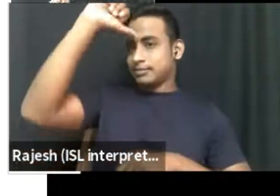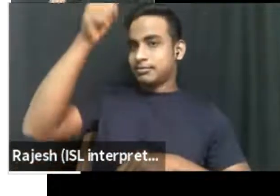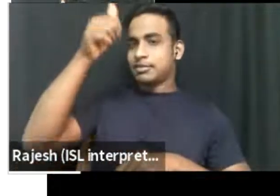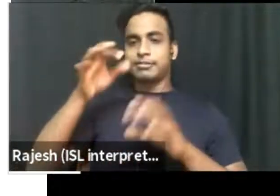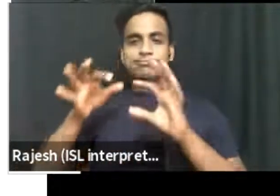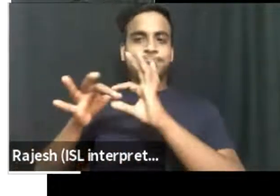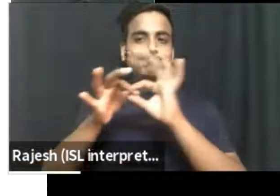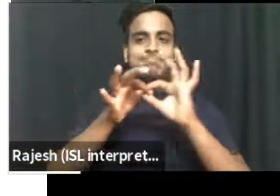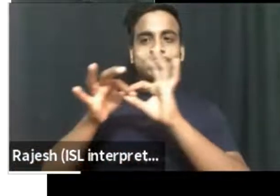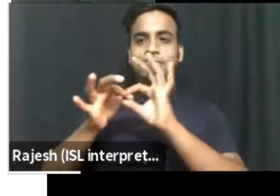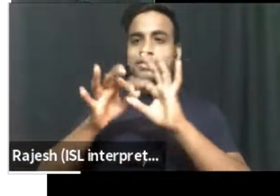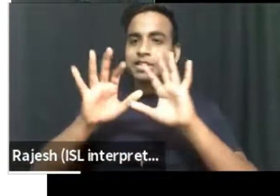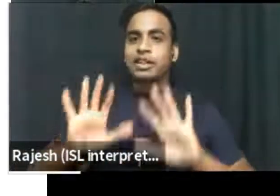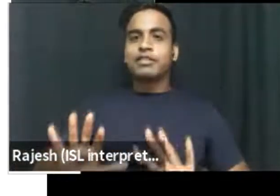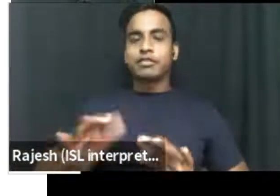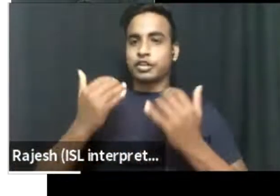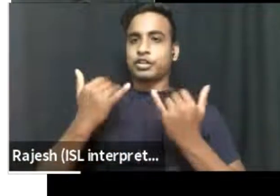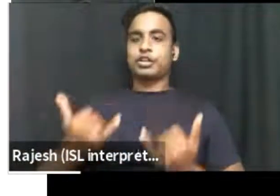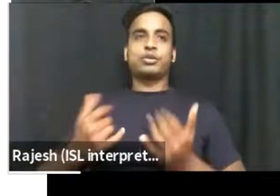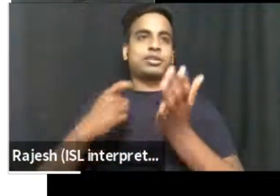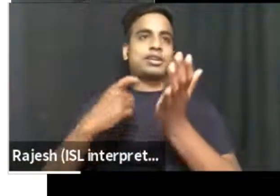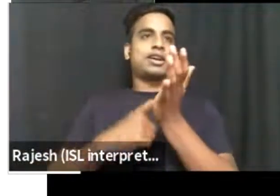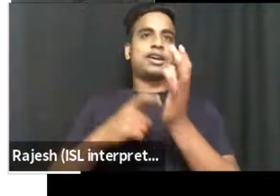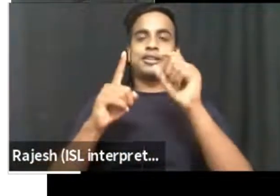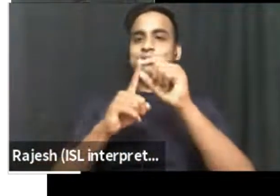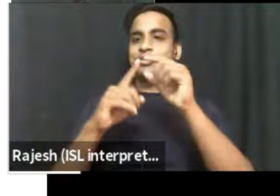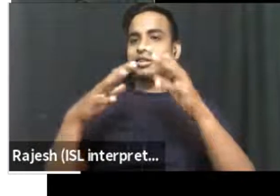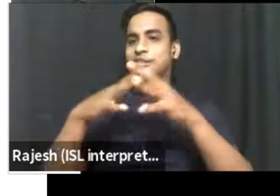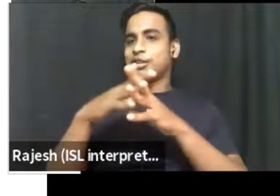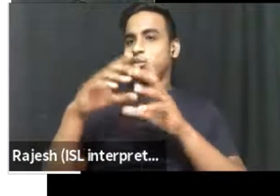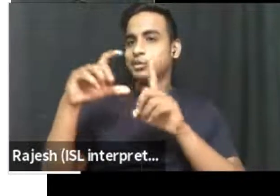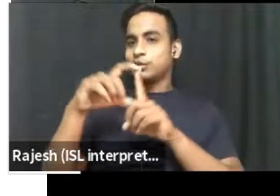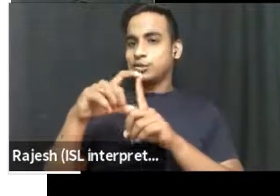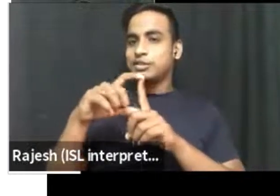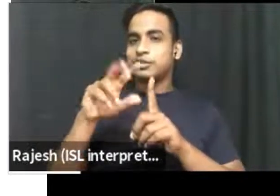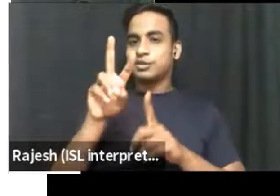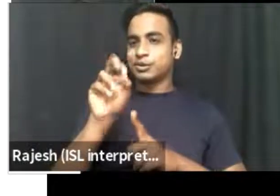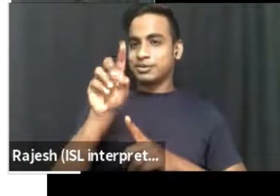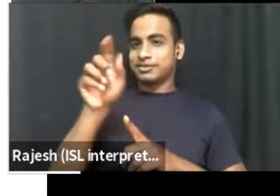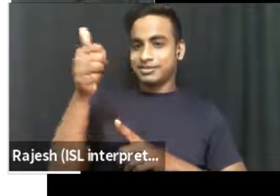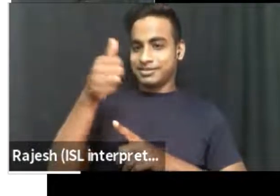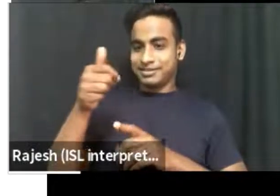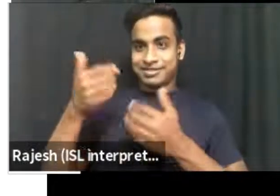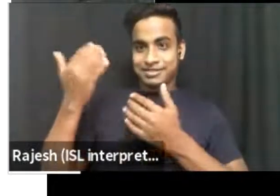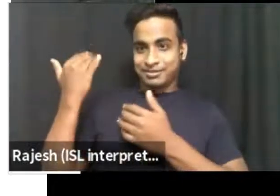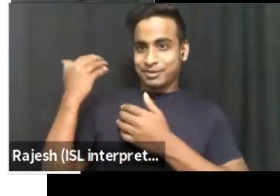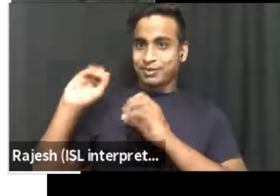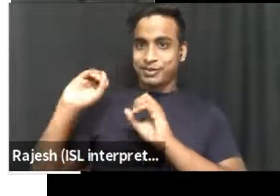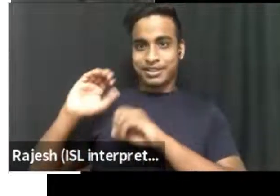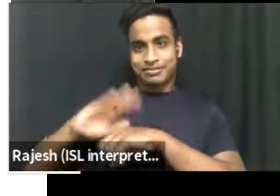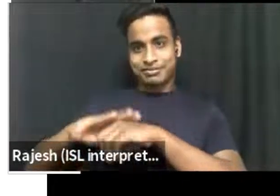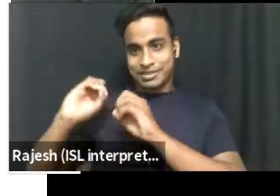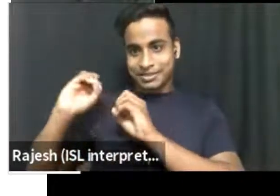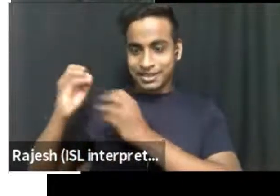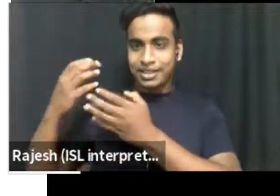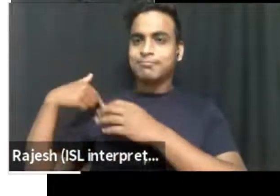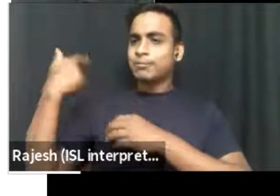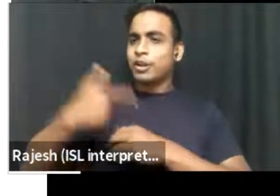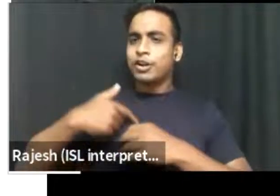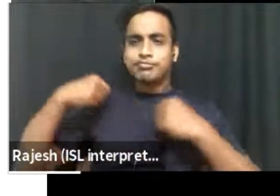we have the Rights of Persons with Disability Act, which is there, and the implementation of that. A lot of us are